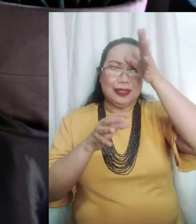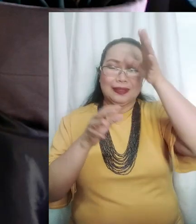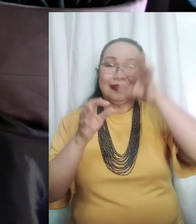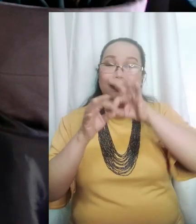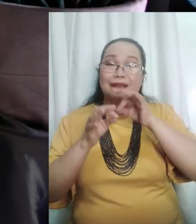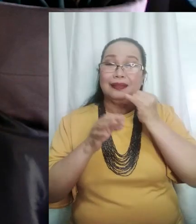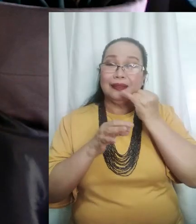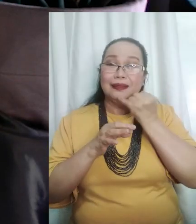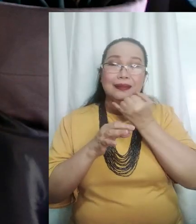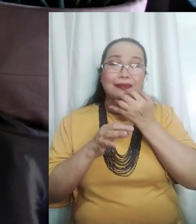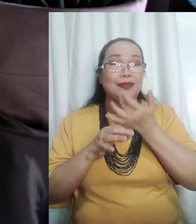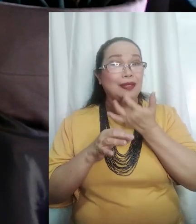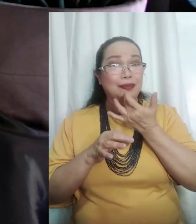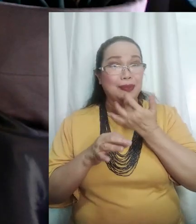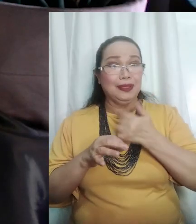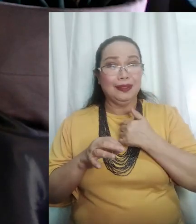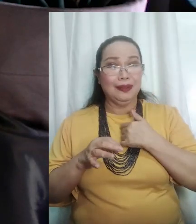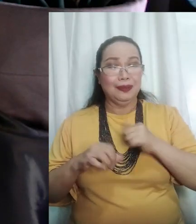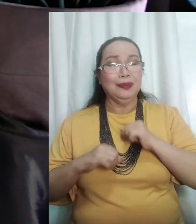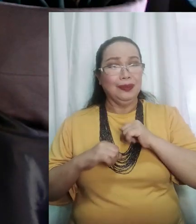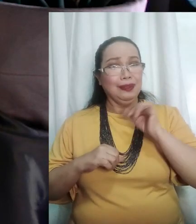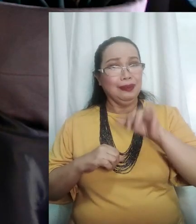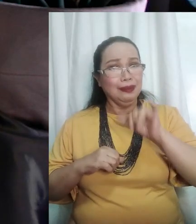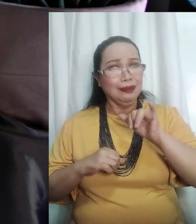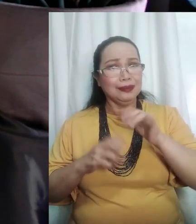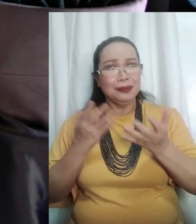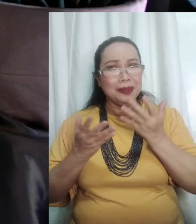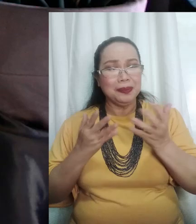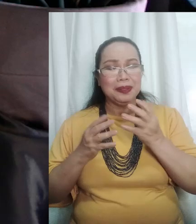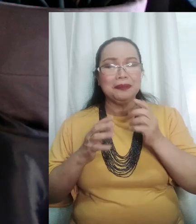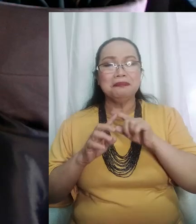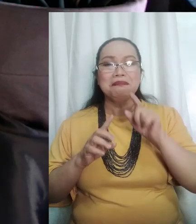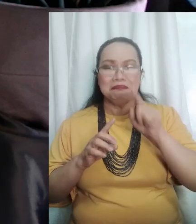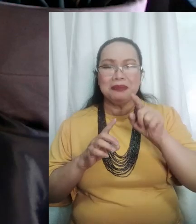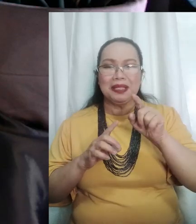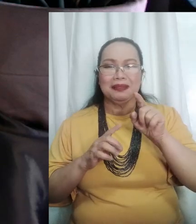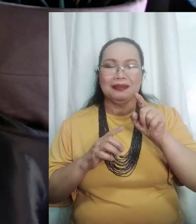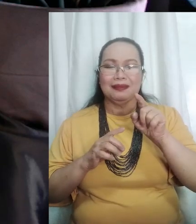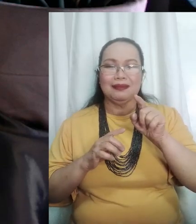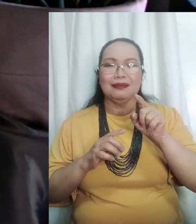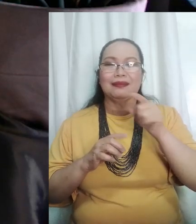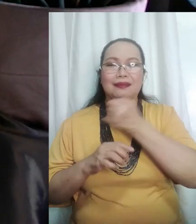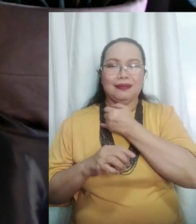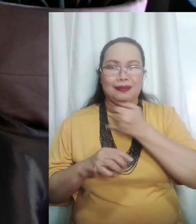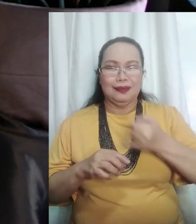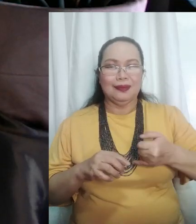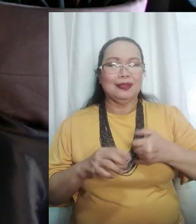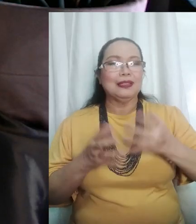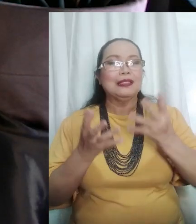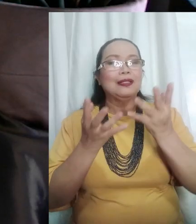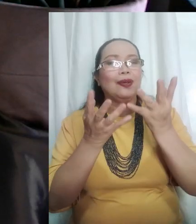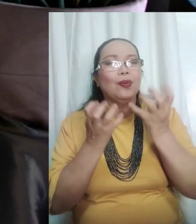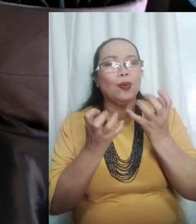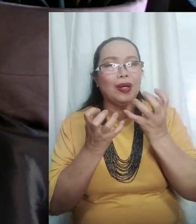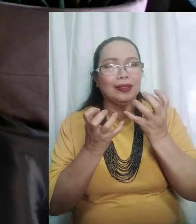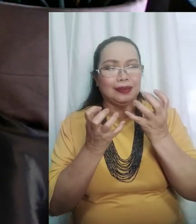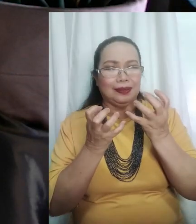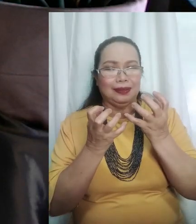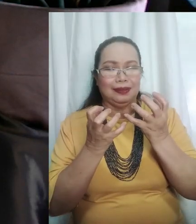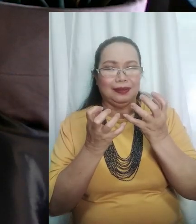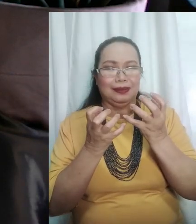father's household where he was a favorite, maybe, yes. But I propose, Joseph was